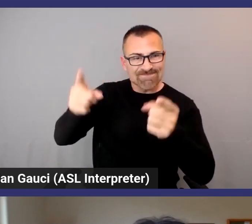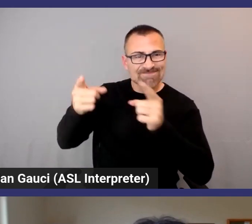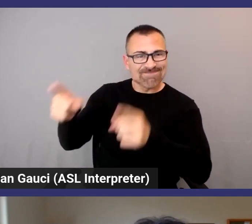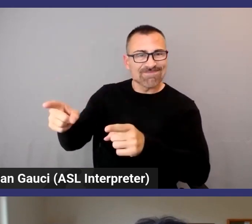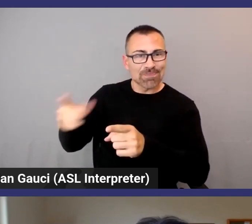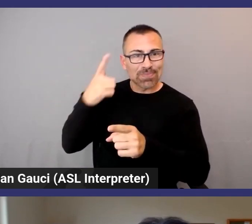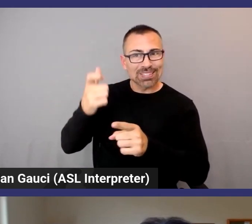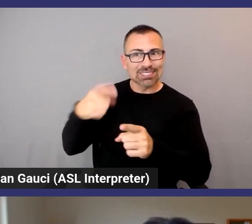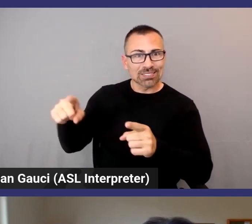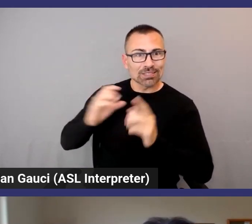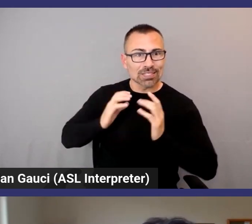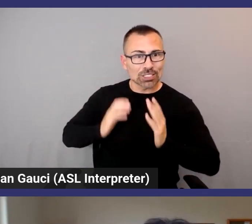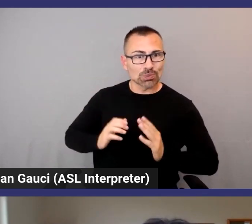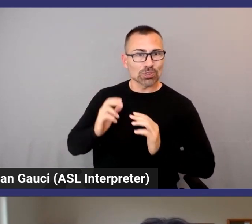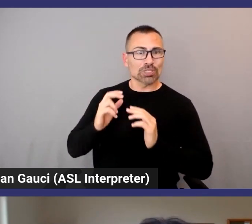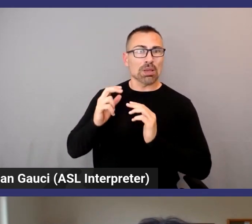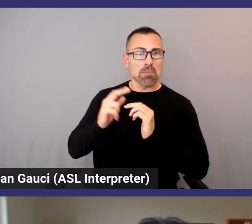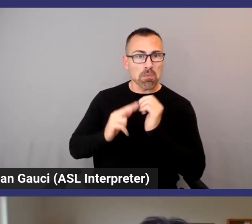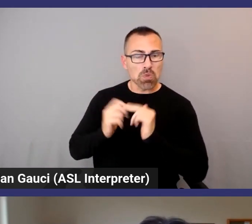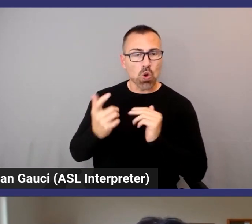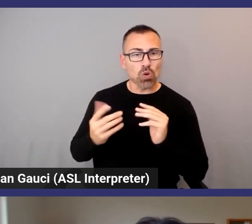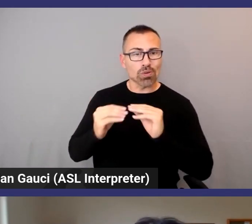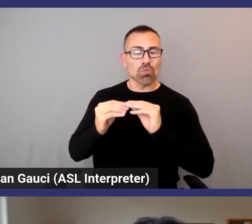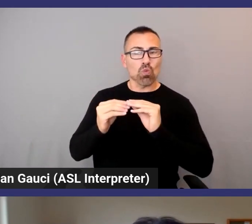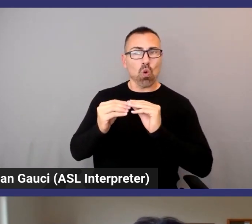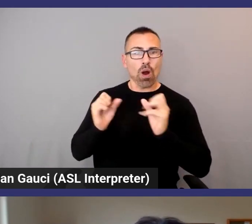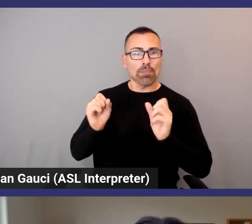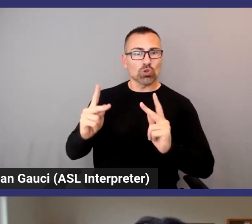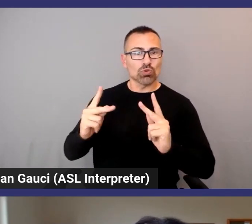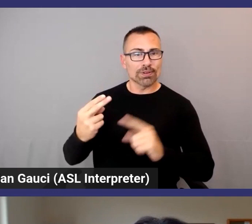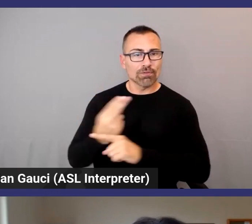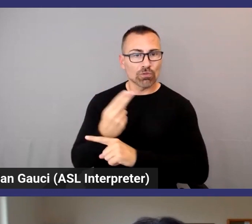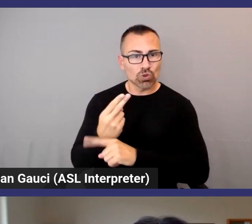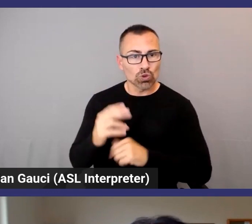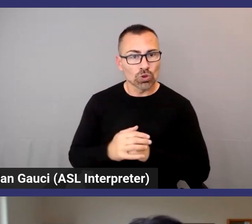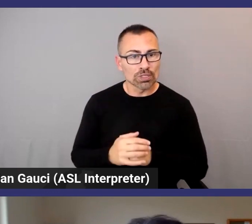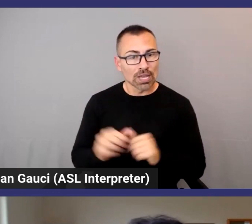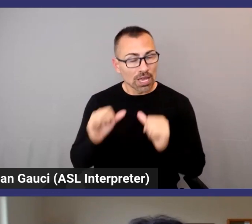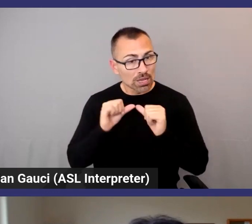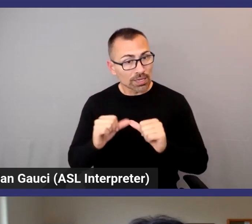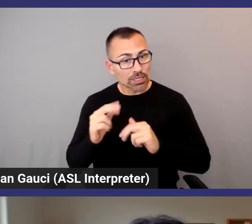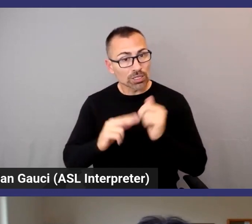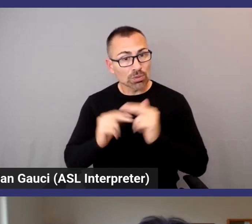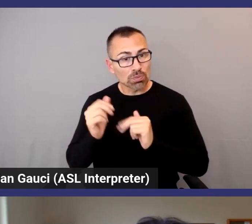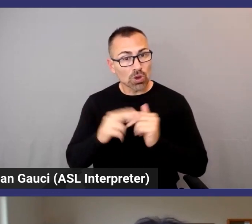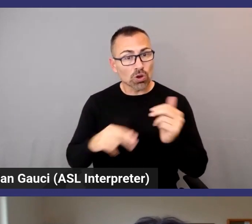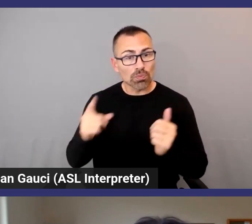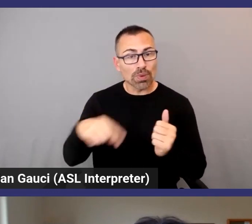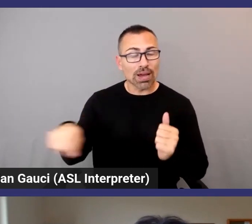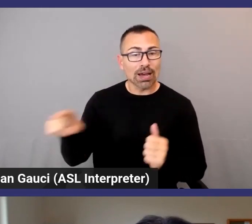use cases, and they can consume the use cases which are built by our ISV ecosystem as